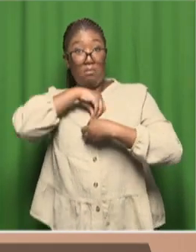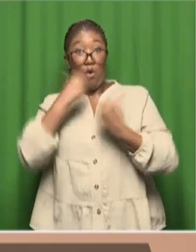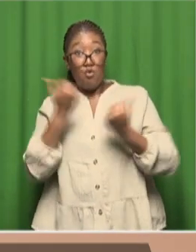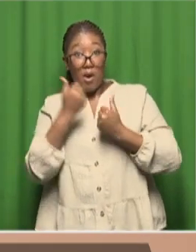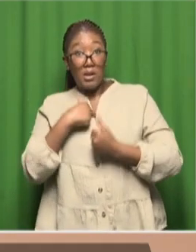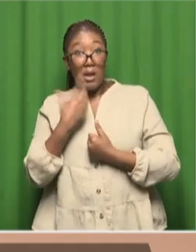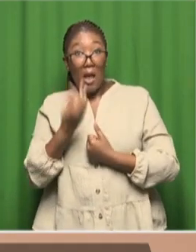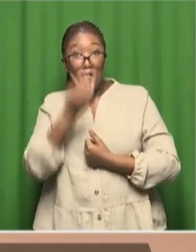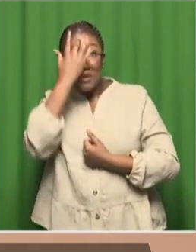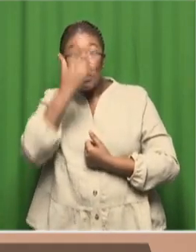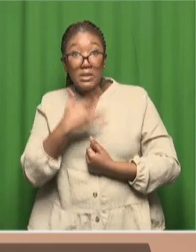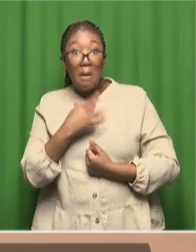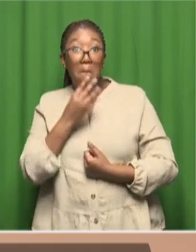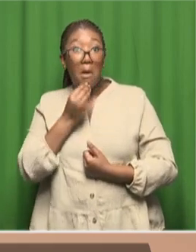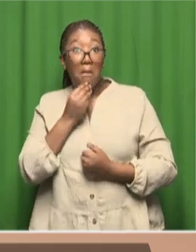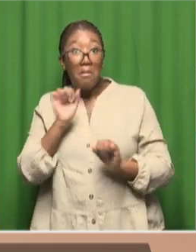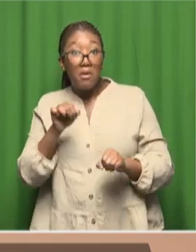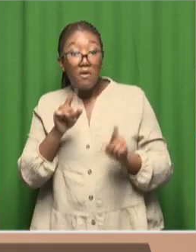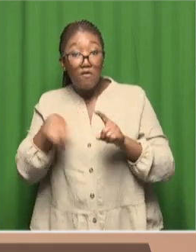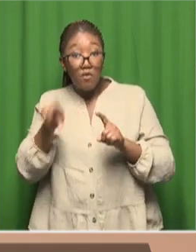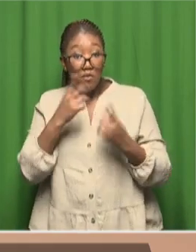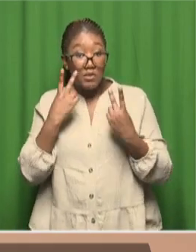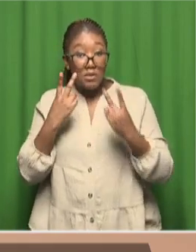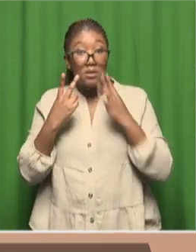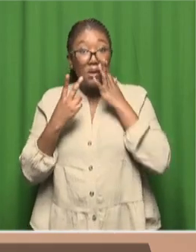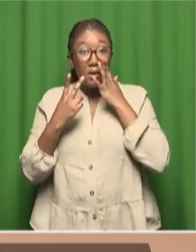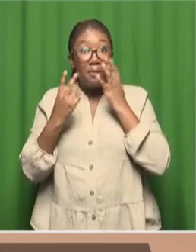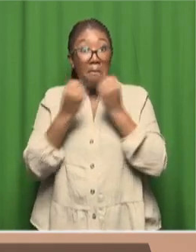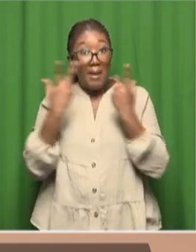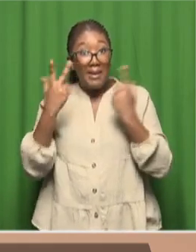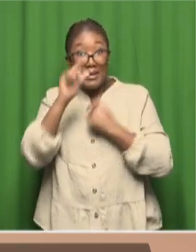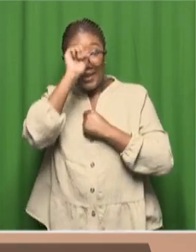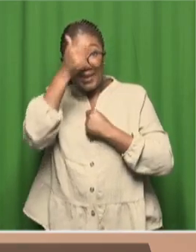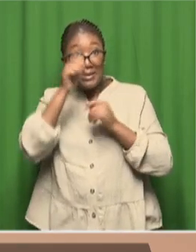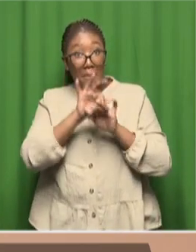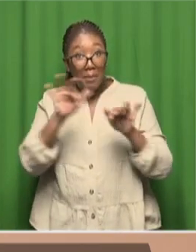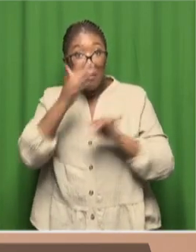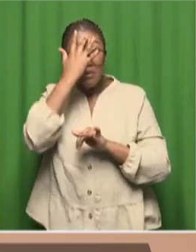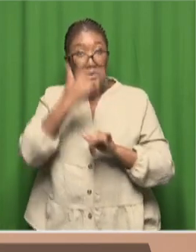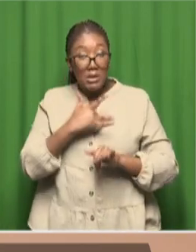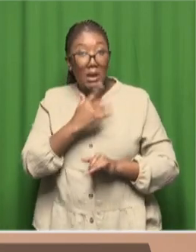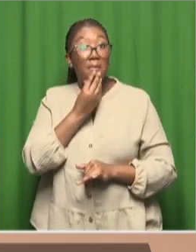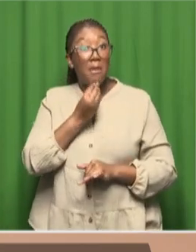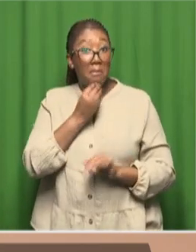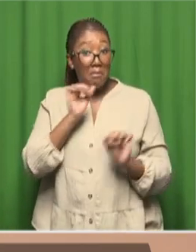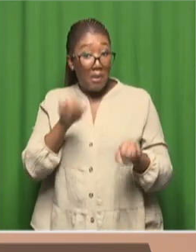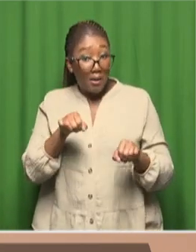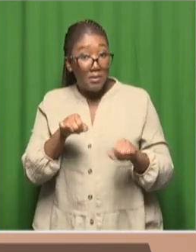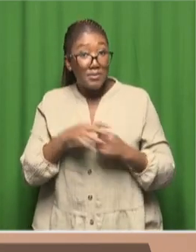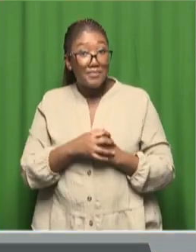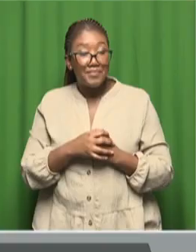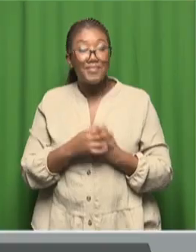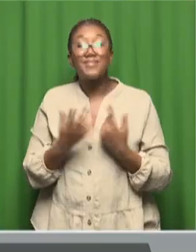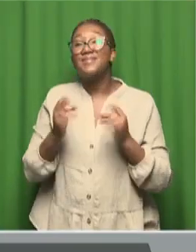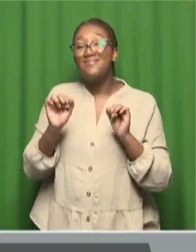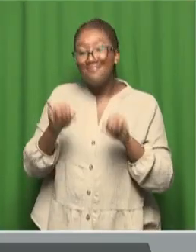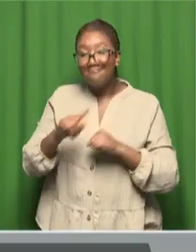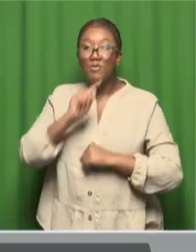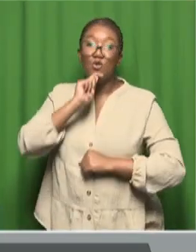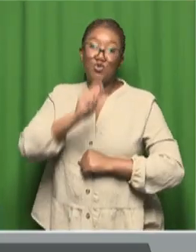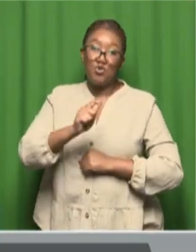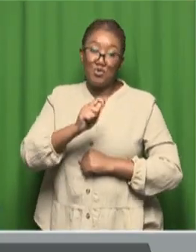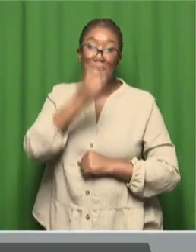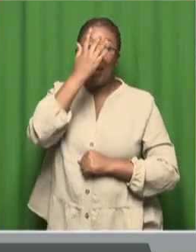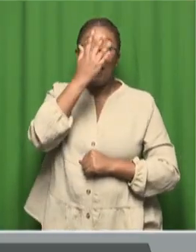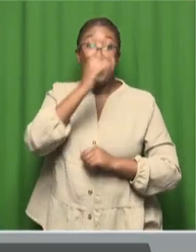find that amongst the majority of the population that Indians are of higher risk? Indians are of higher risk, as well